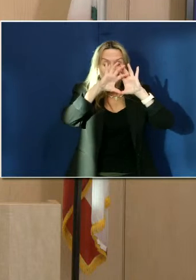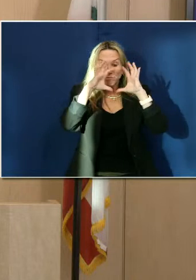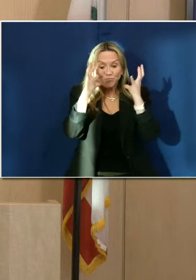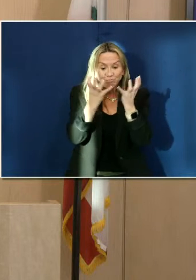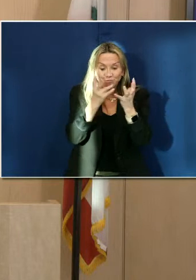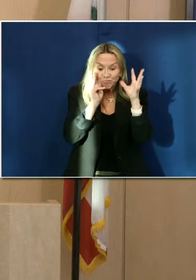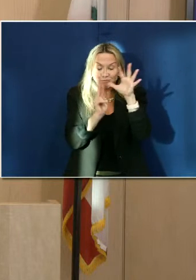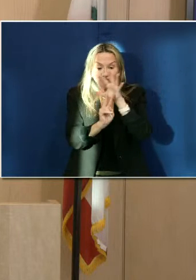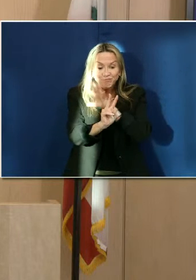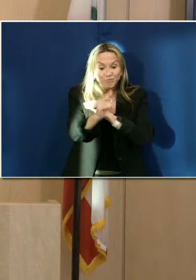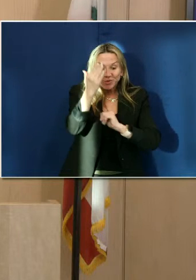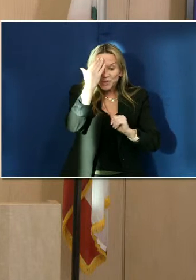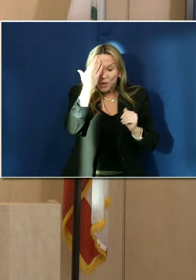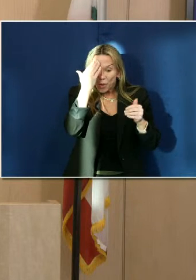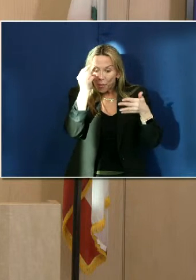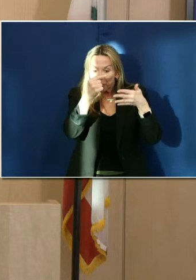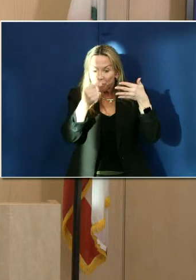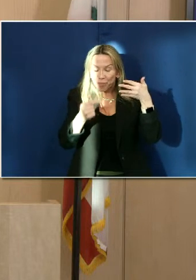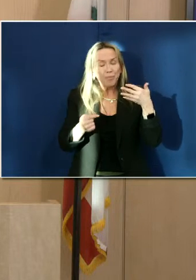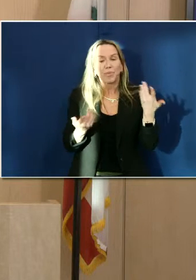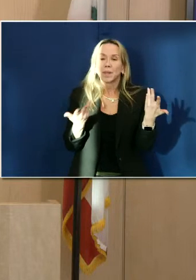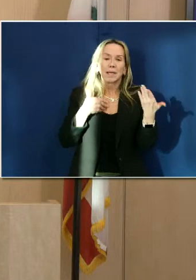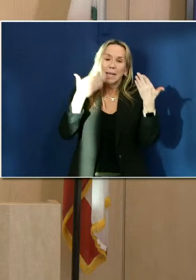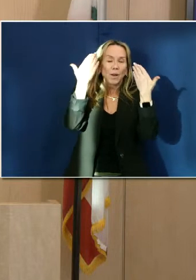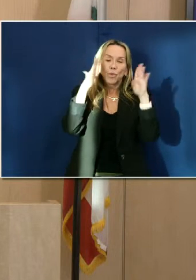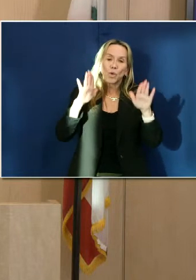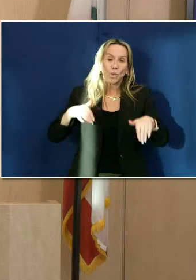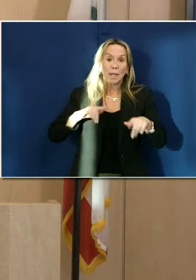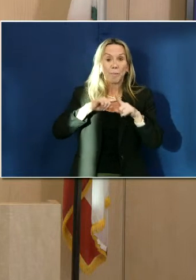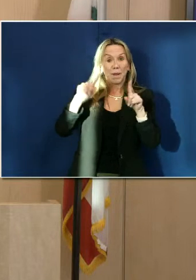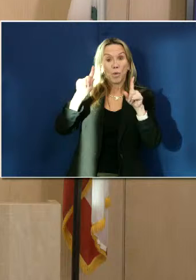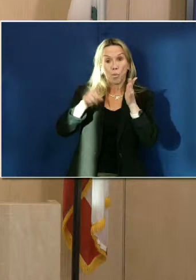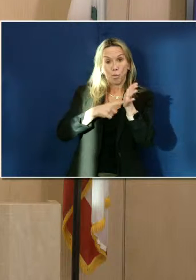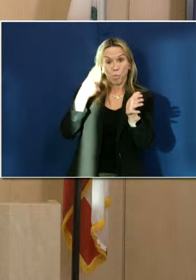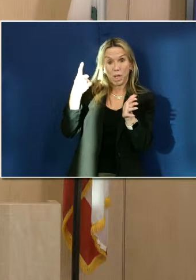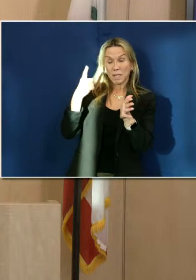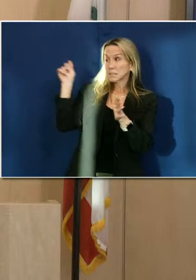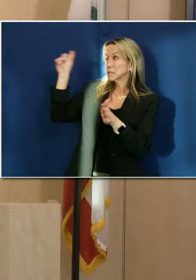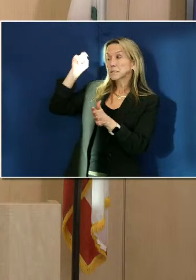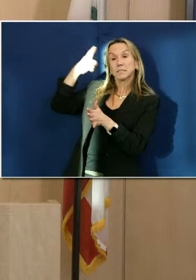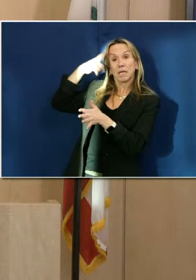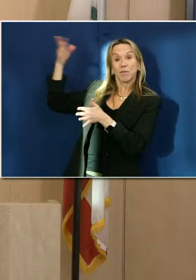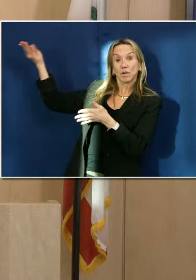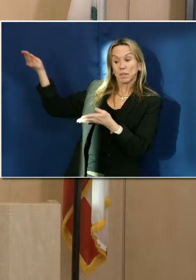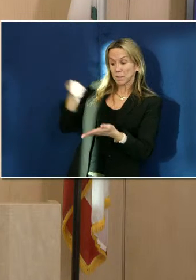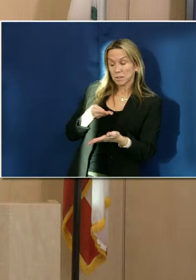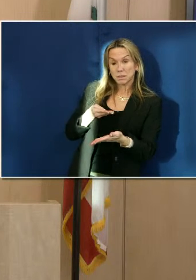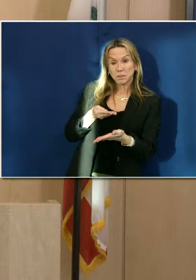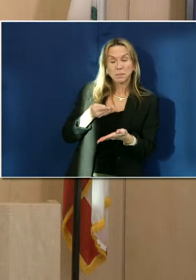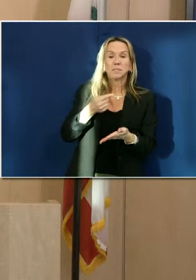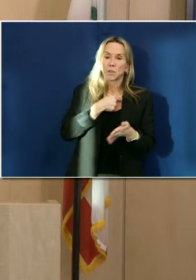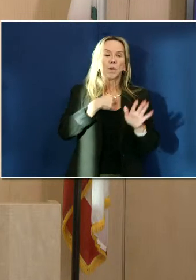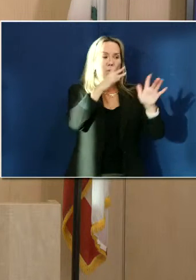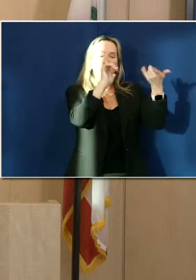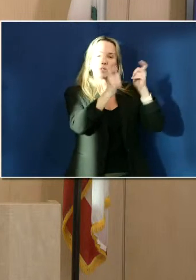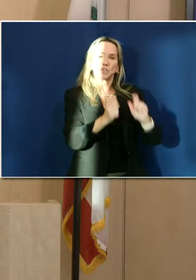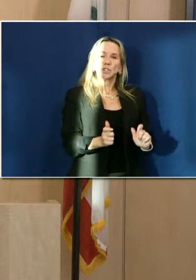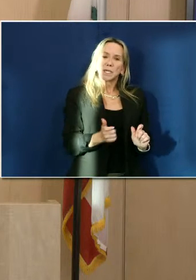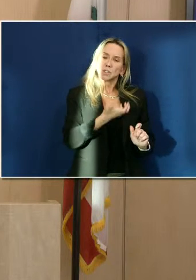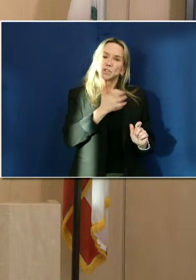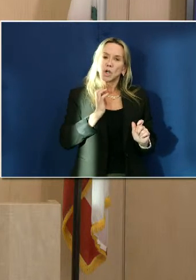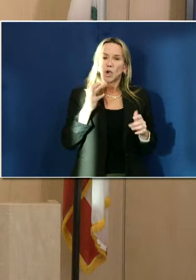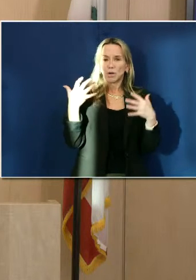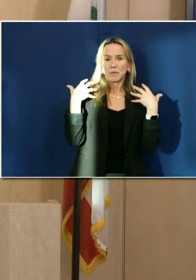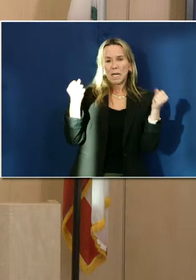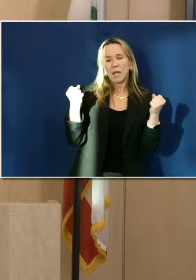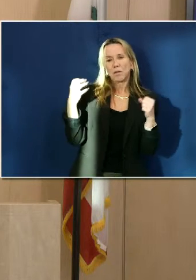include, but when we get the guidance, we will right away change our health officer's orders and get that